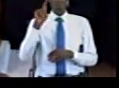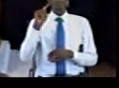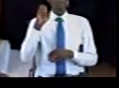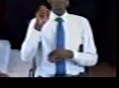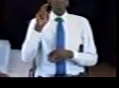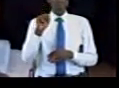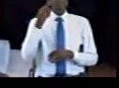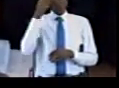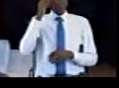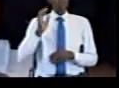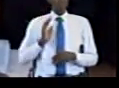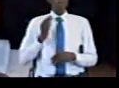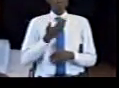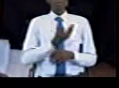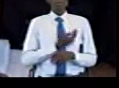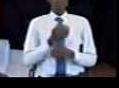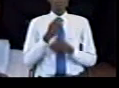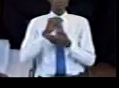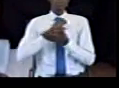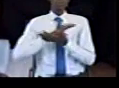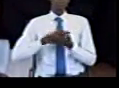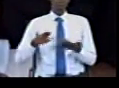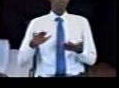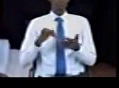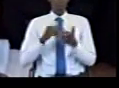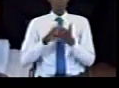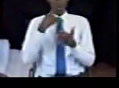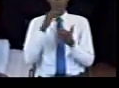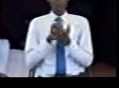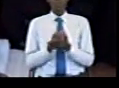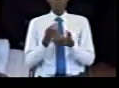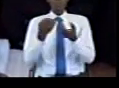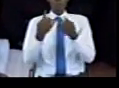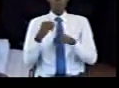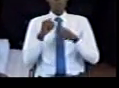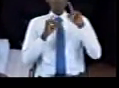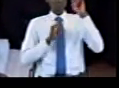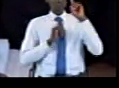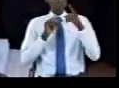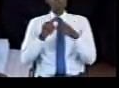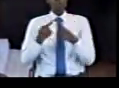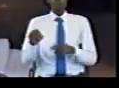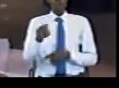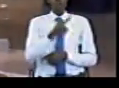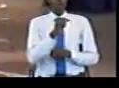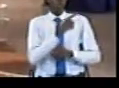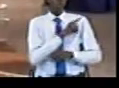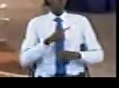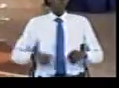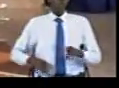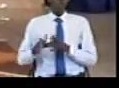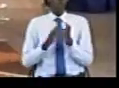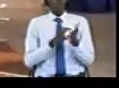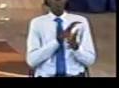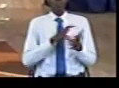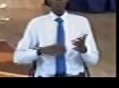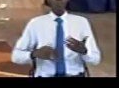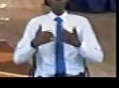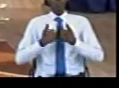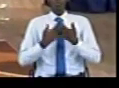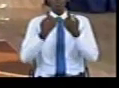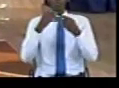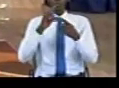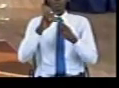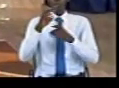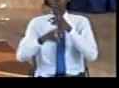again. It says, and now come I to thee. The Lord Jesus Christ had come into the world, but now he